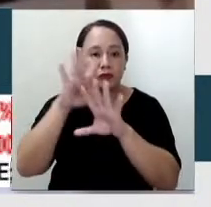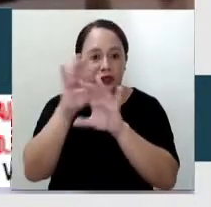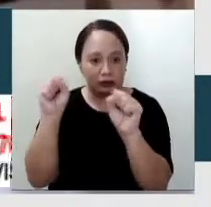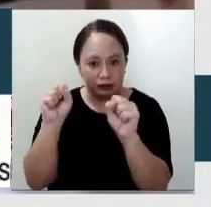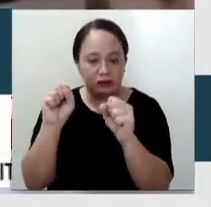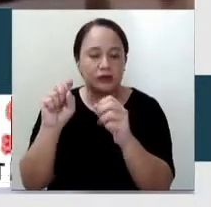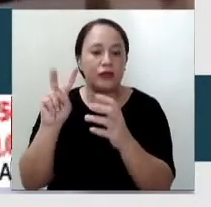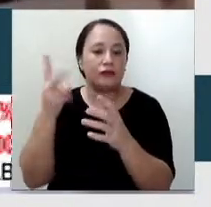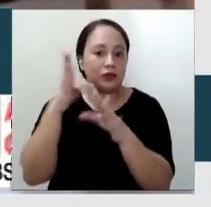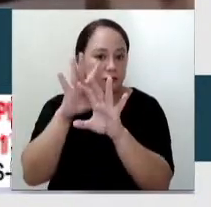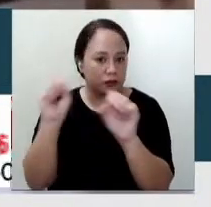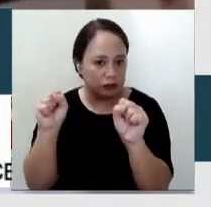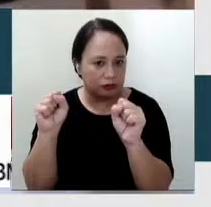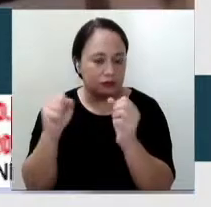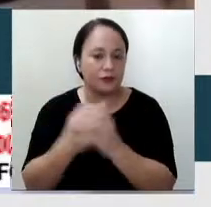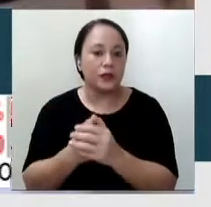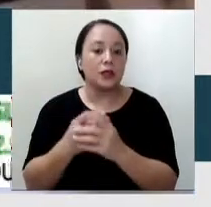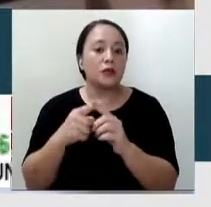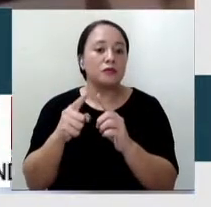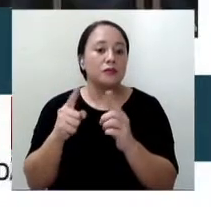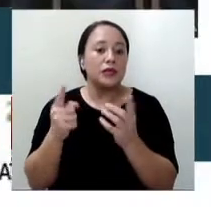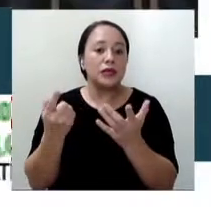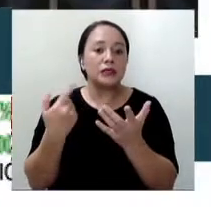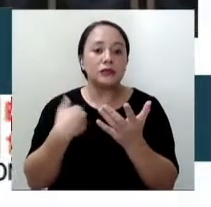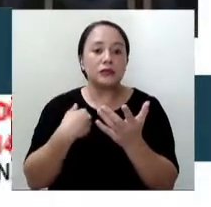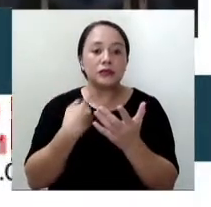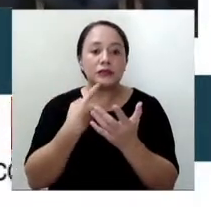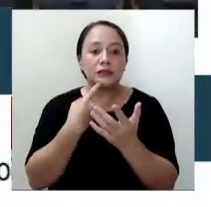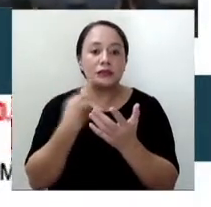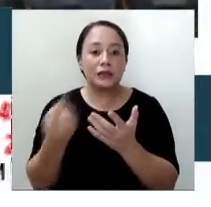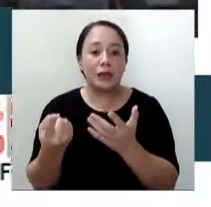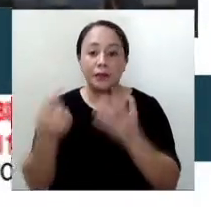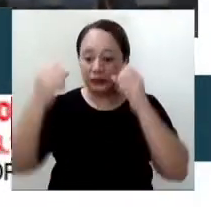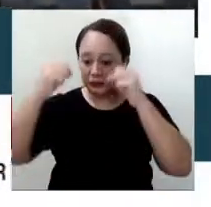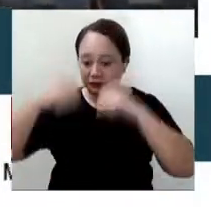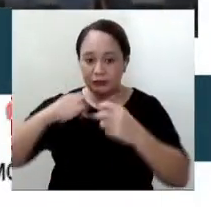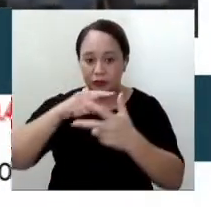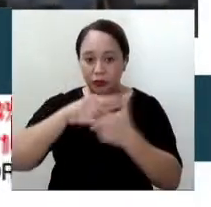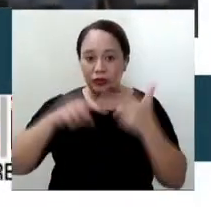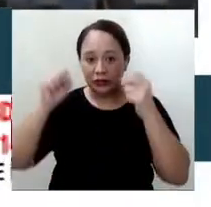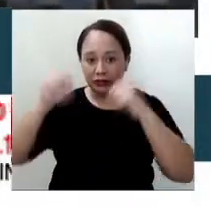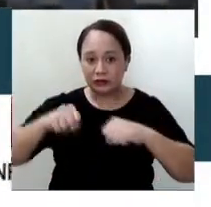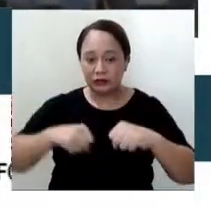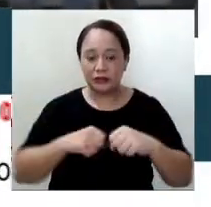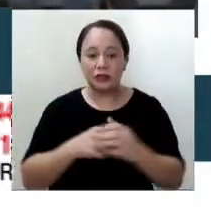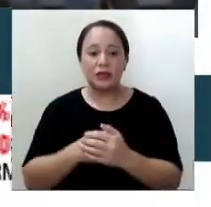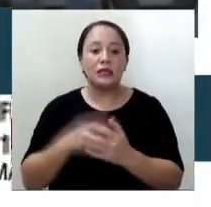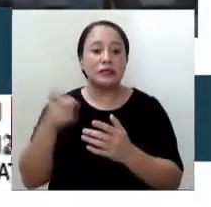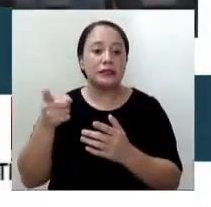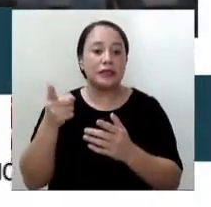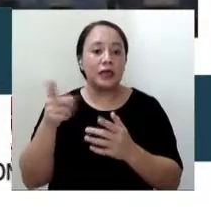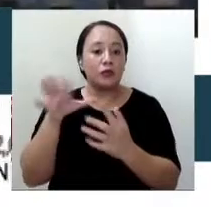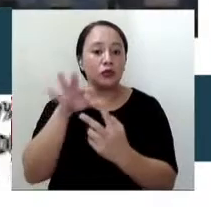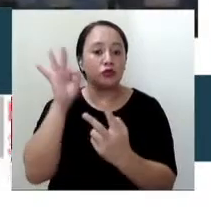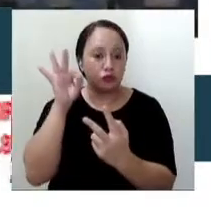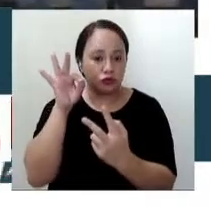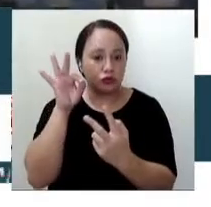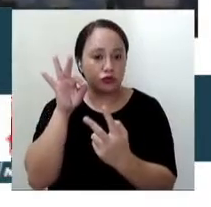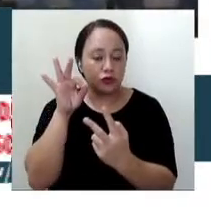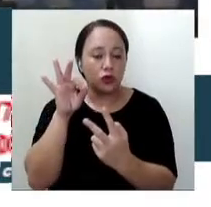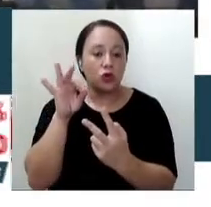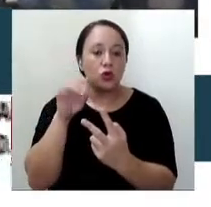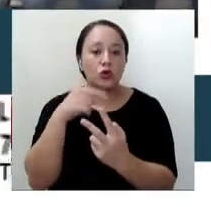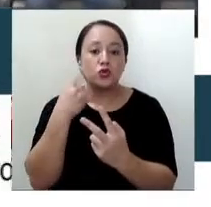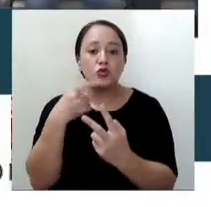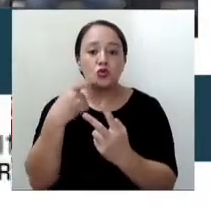and vice president. So according to the agreement, it is the HNP that will choose the standard